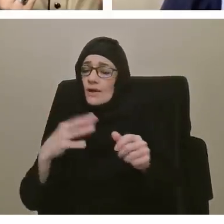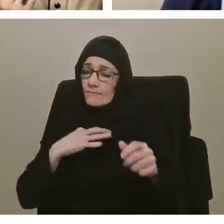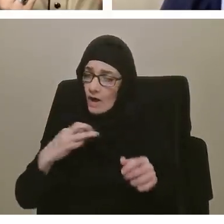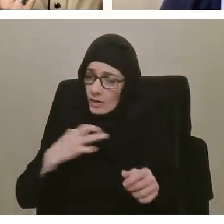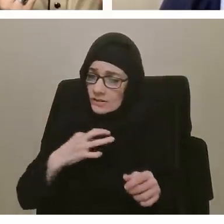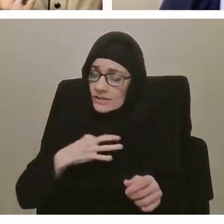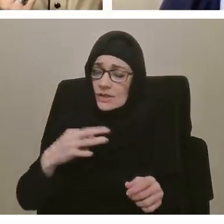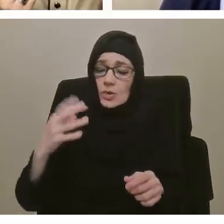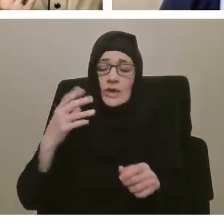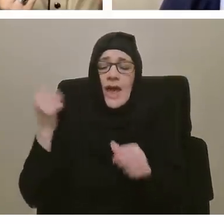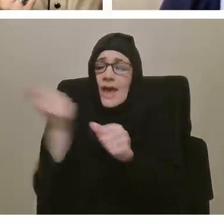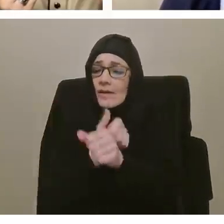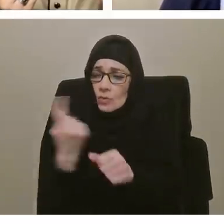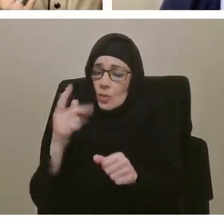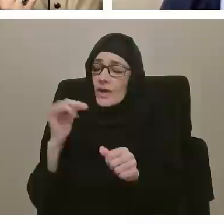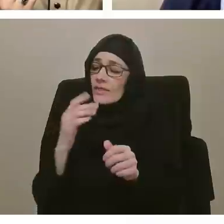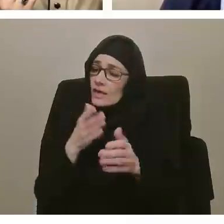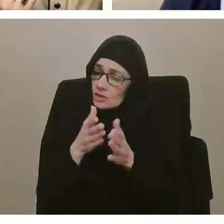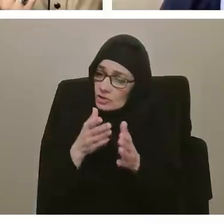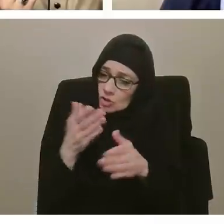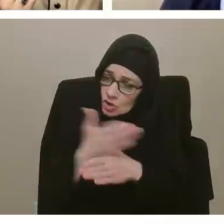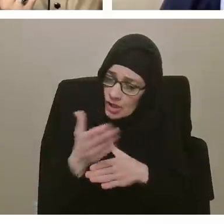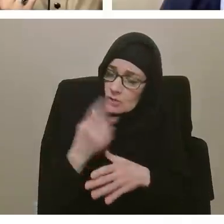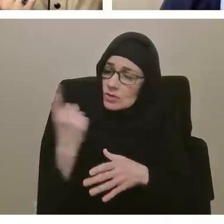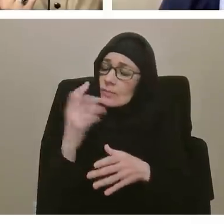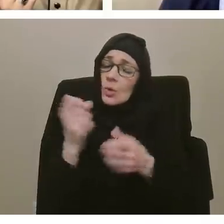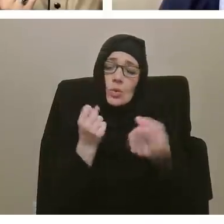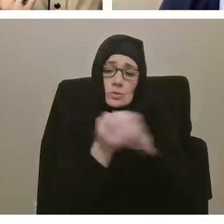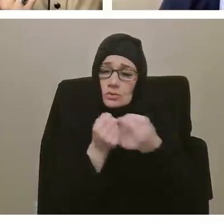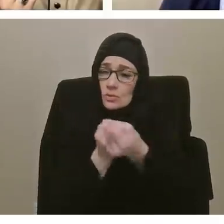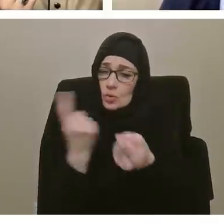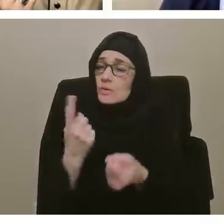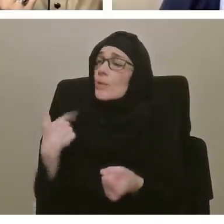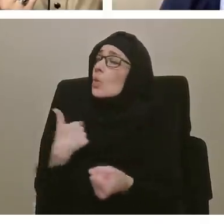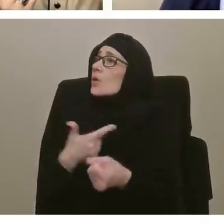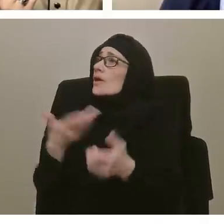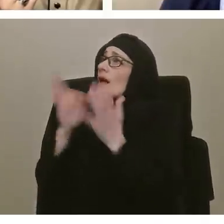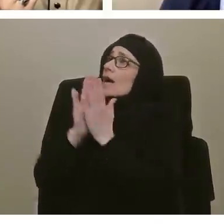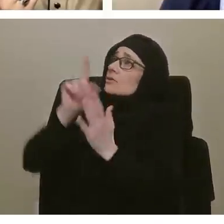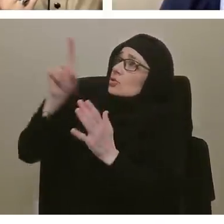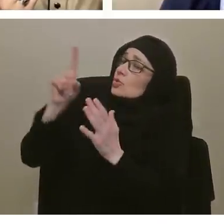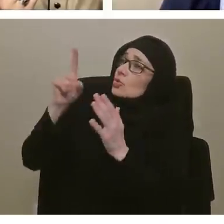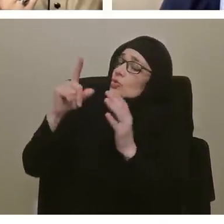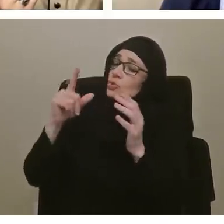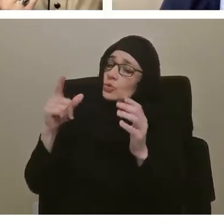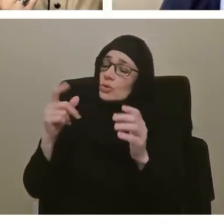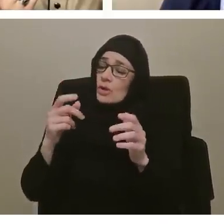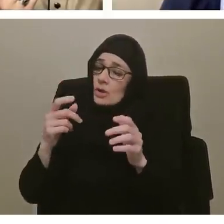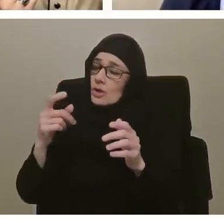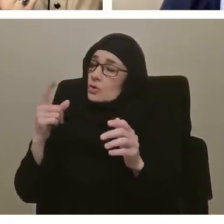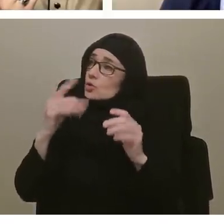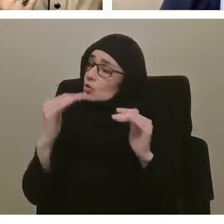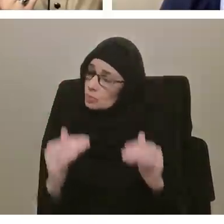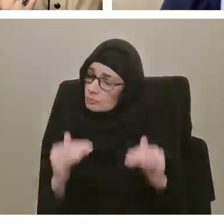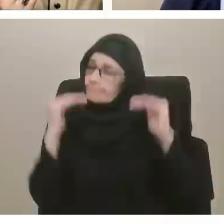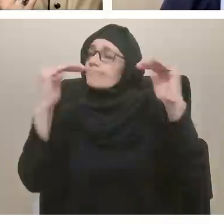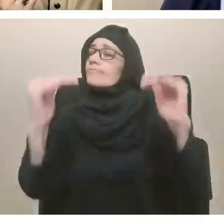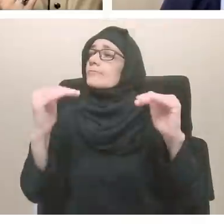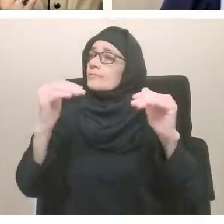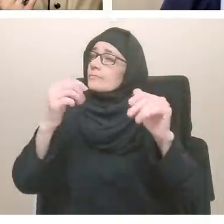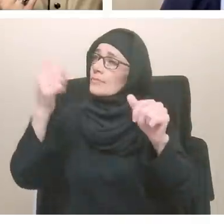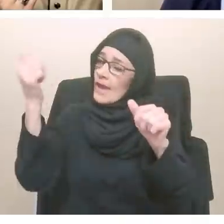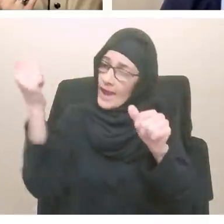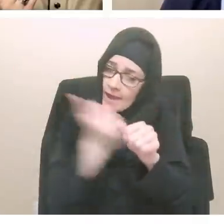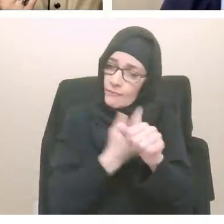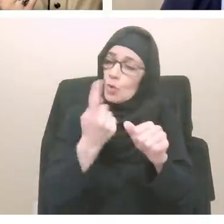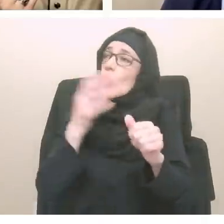shared something or has advocated for something. Ya Allah, we ask you to elevate the rank of every single person who seeks to serve your deen, Ya